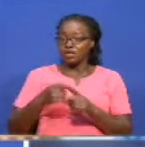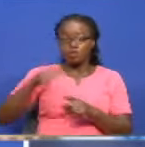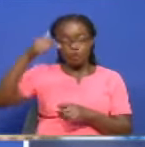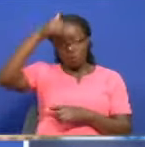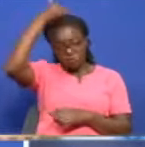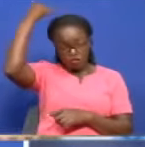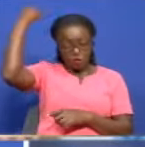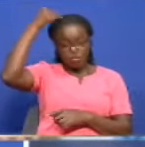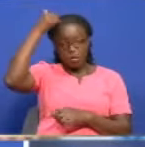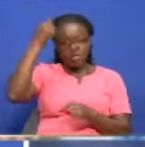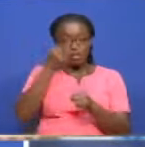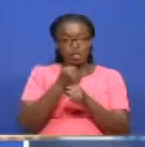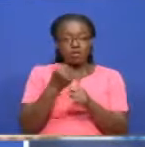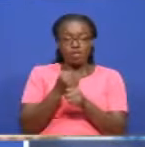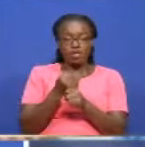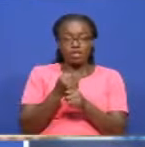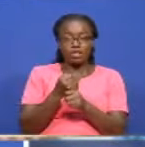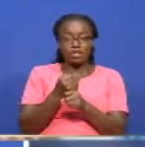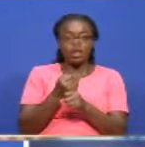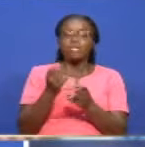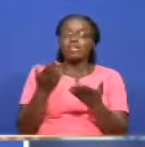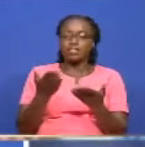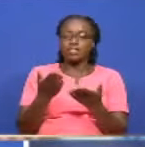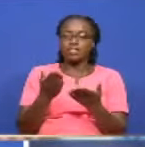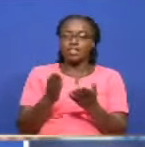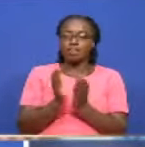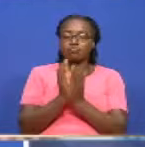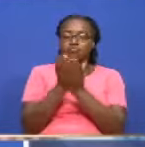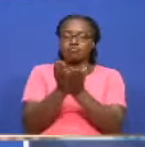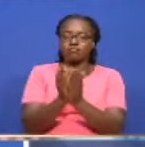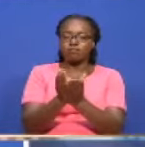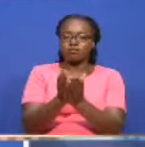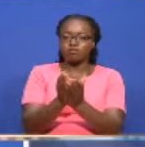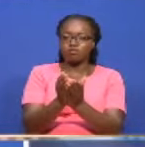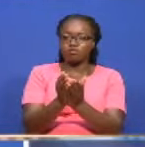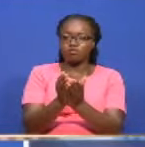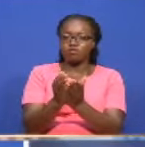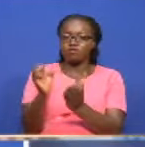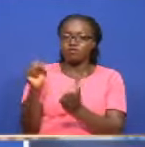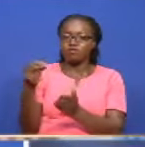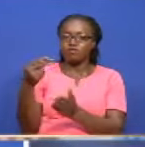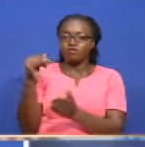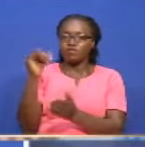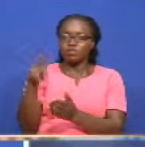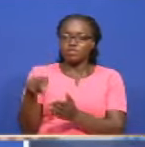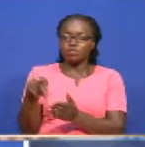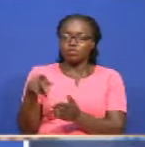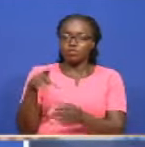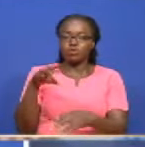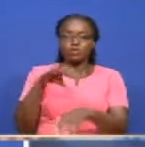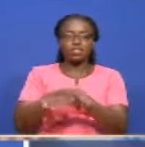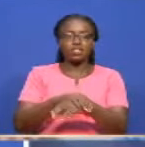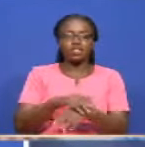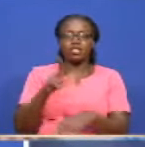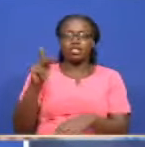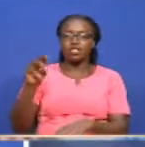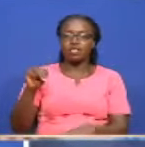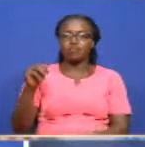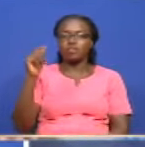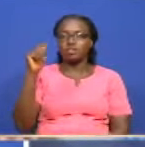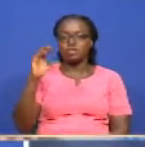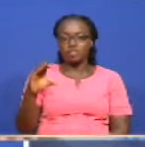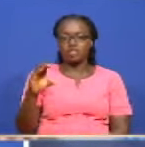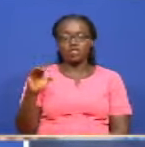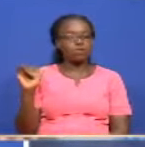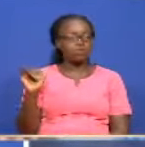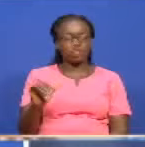I was working in a cruise ship, yeah. So when I came on 25th, tulichukuliwa tukapelekwa KMTC, where I was